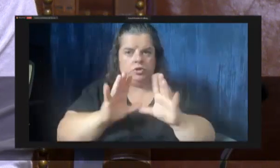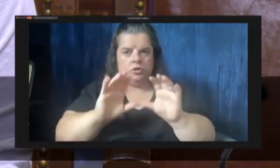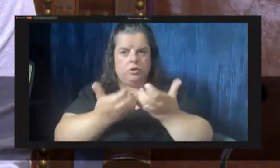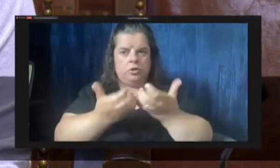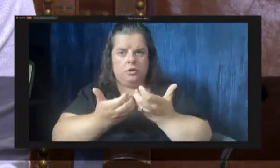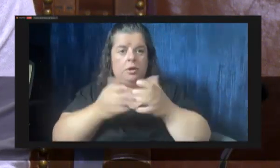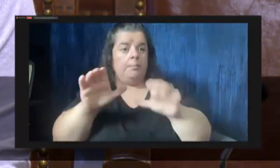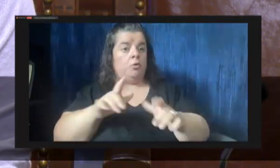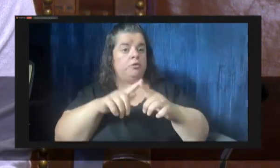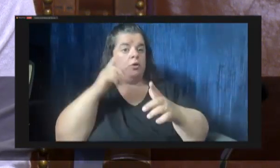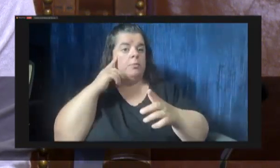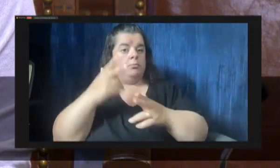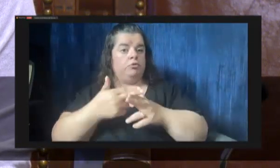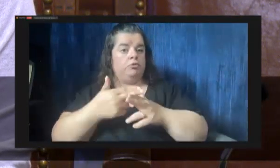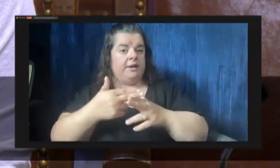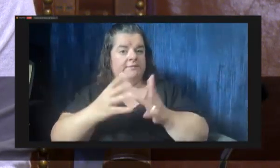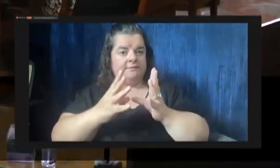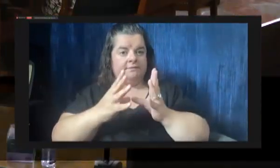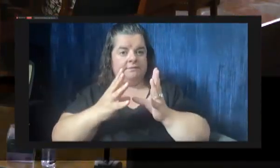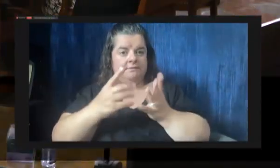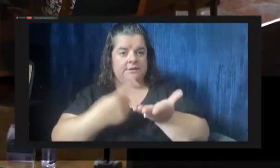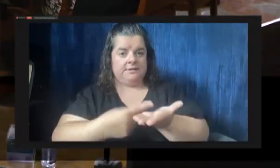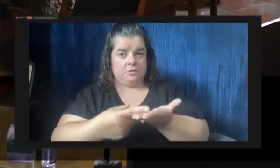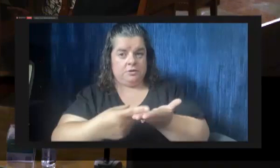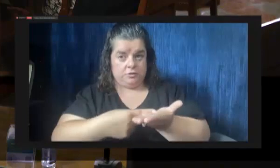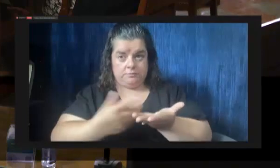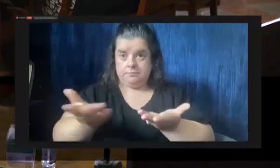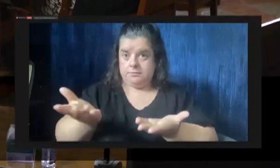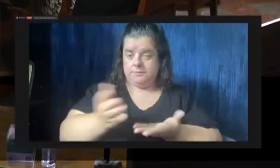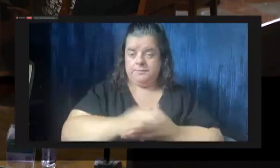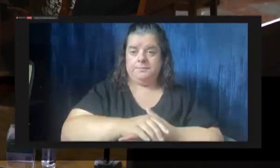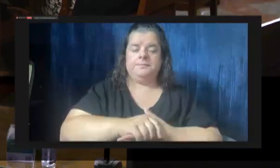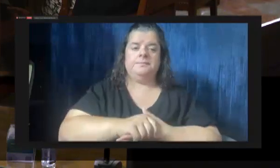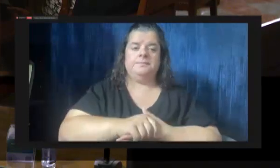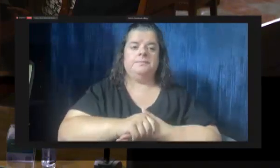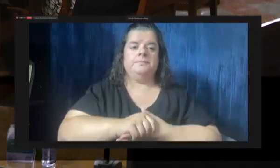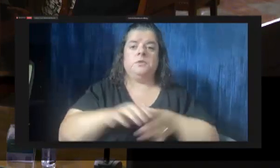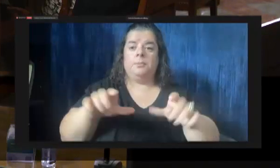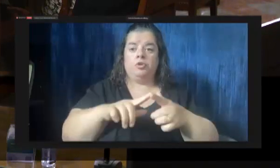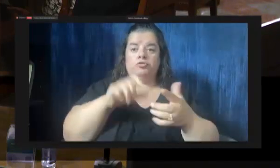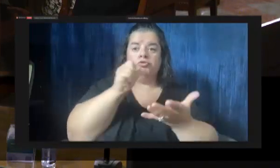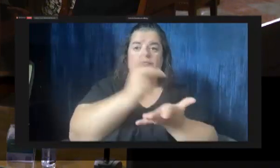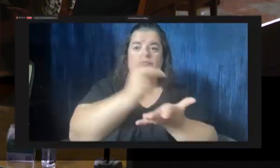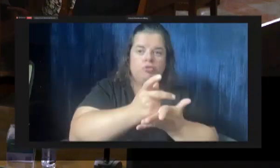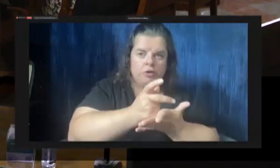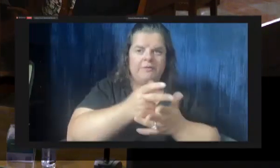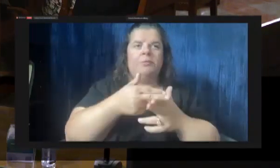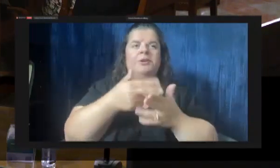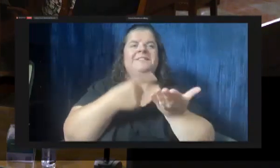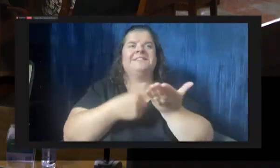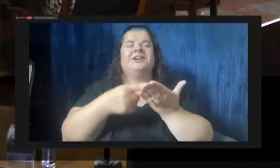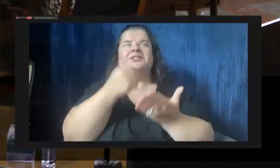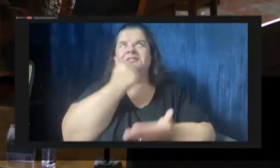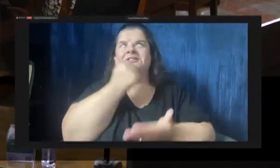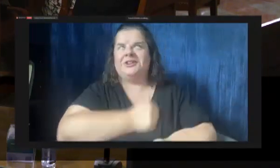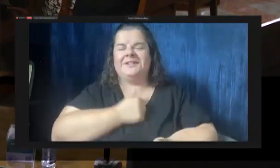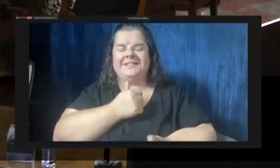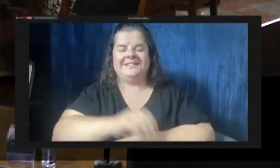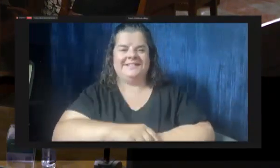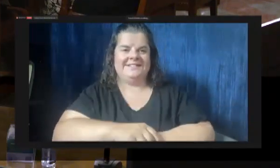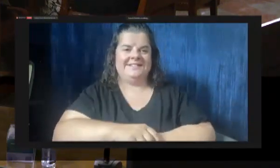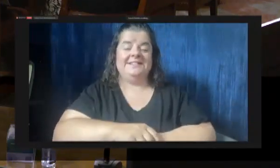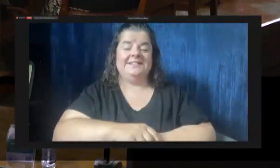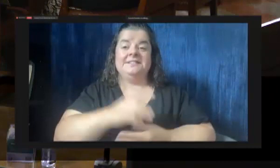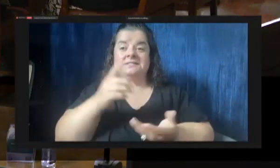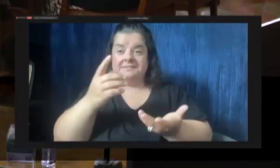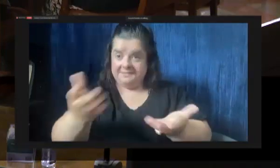discussion. Approve. Motion to approve. Brief discussion. Second. Did I not say that? Discussion, Councilman Coghill.